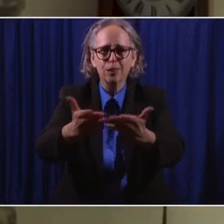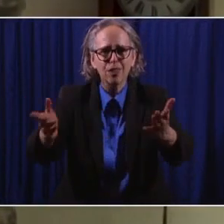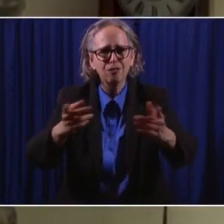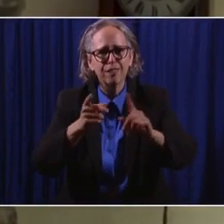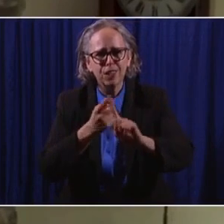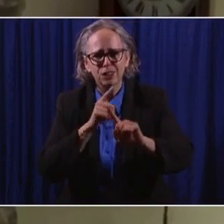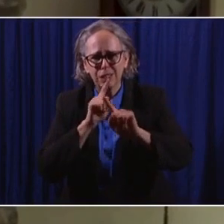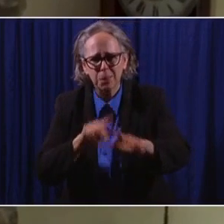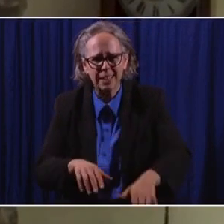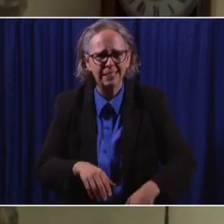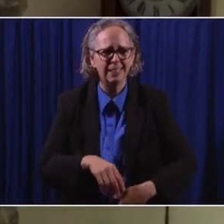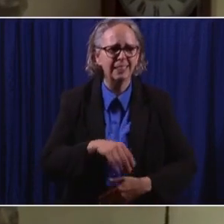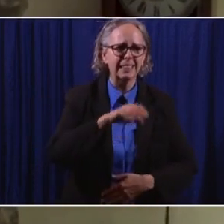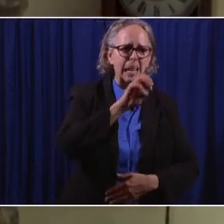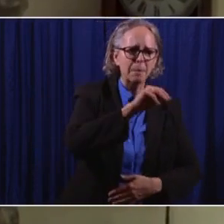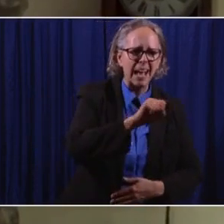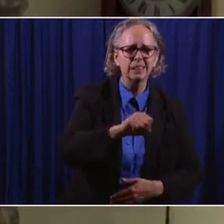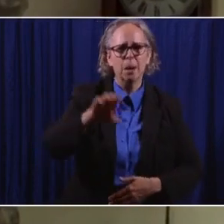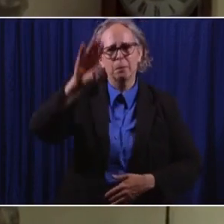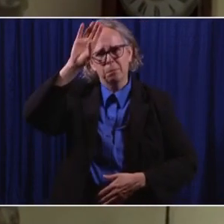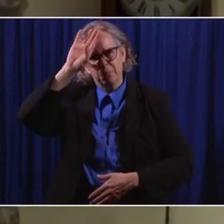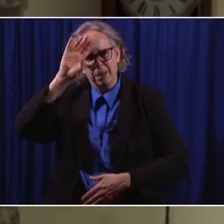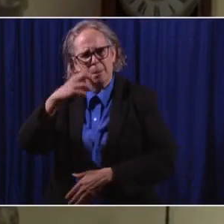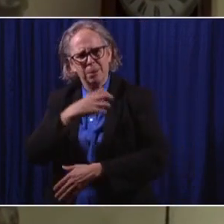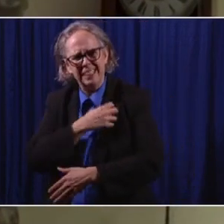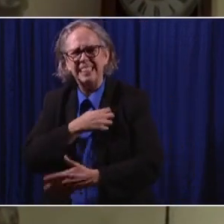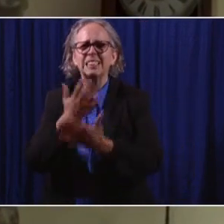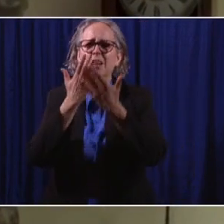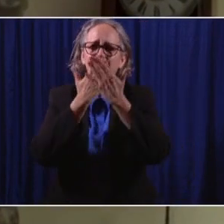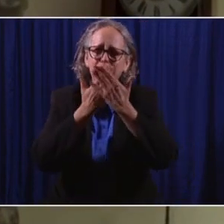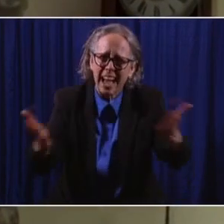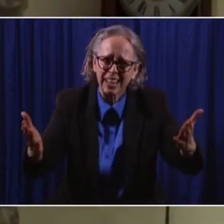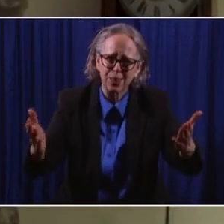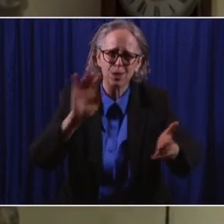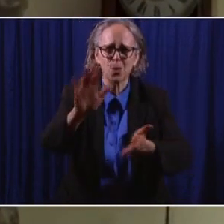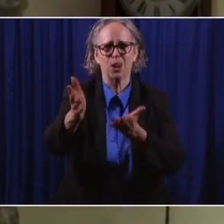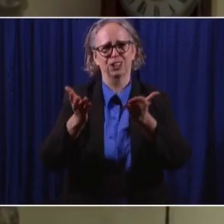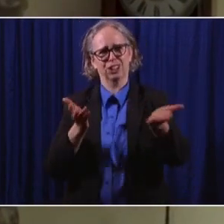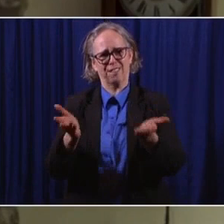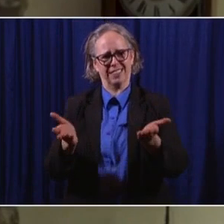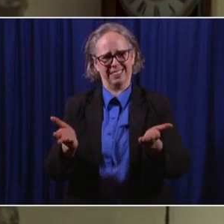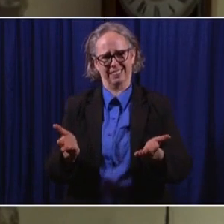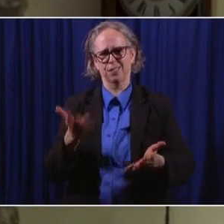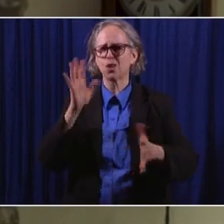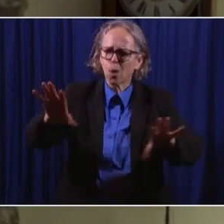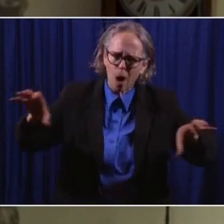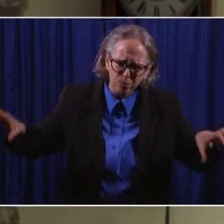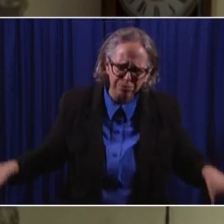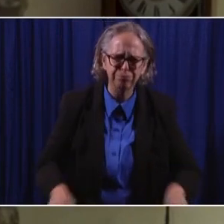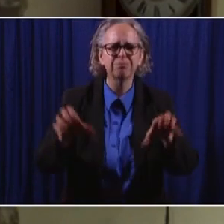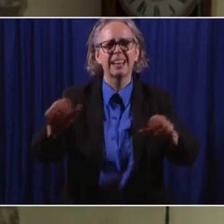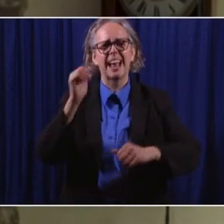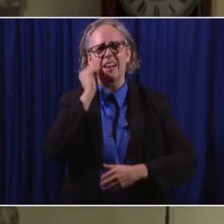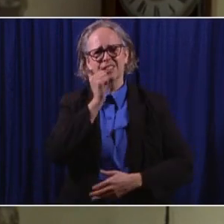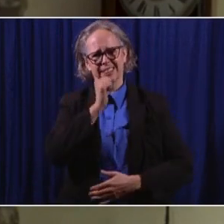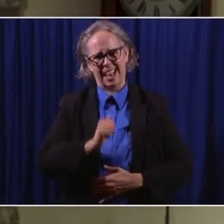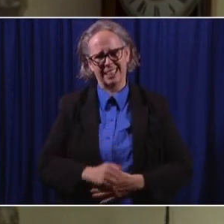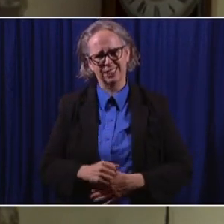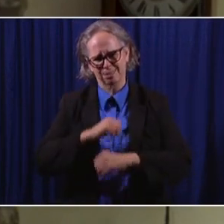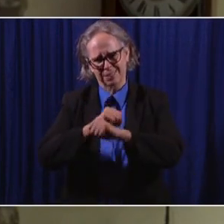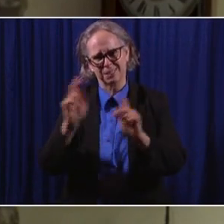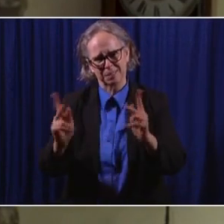our police. We thank you. We thank you for what you do each and every day. Let